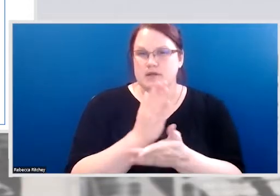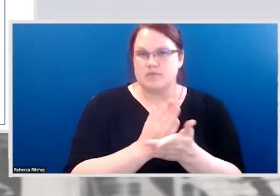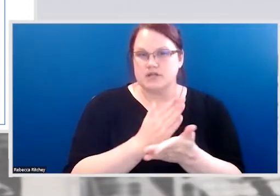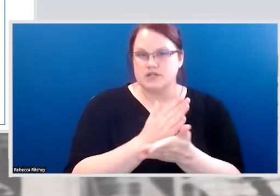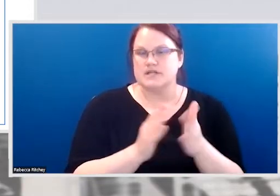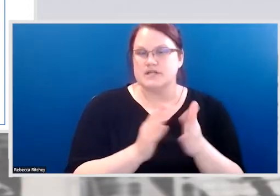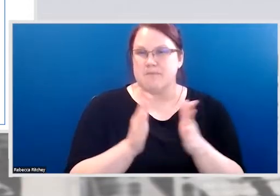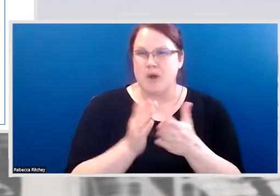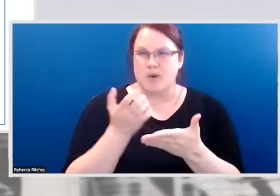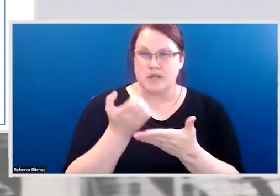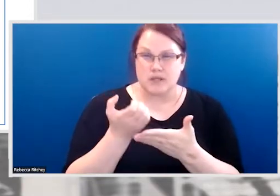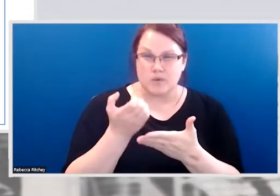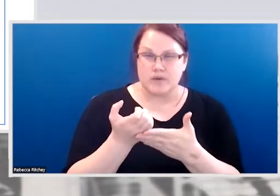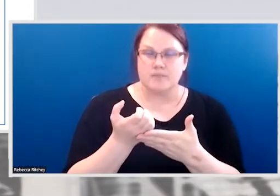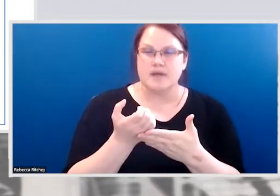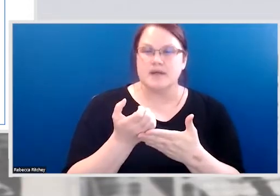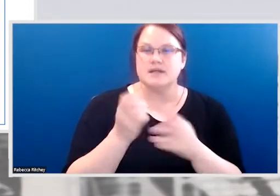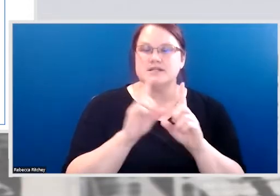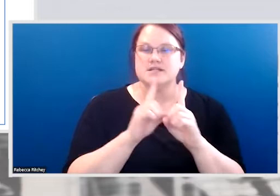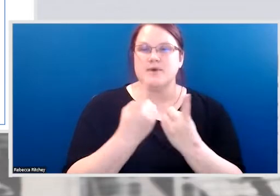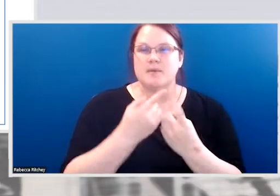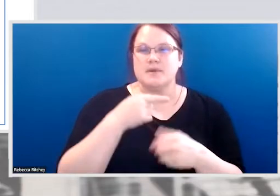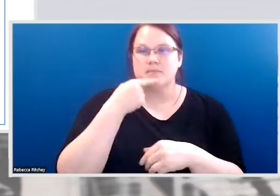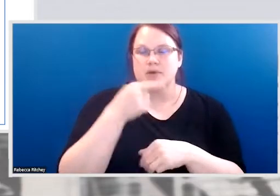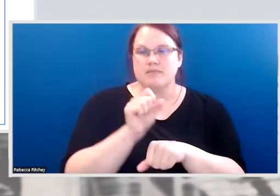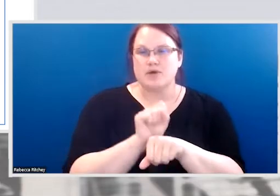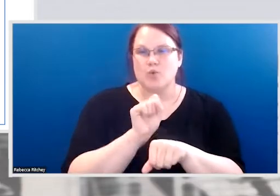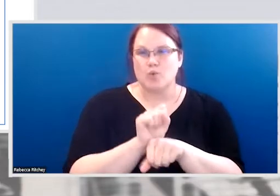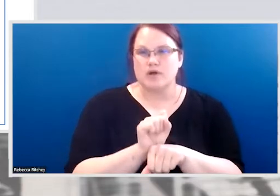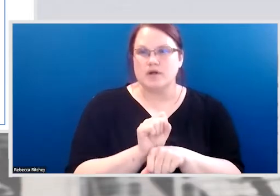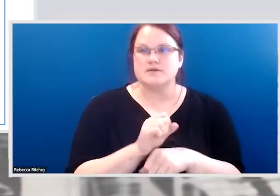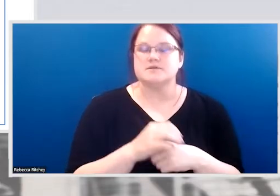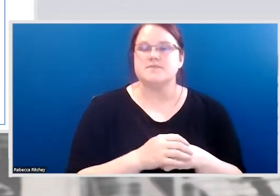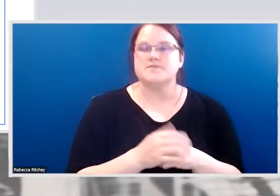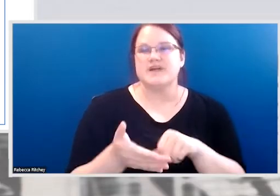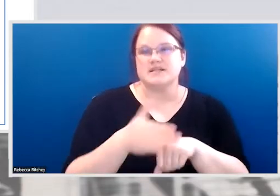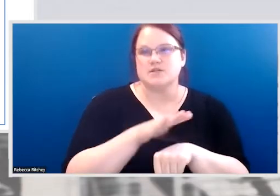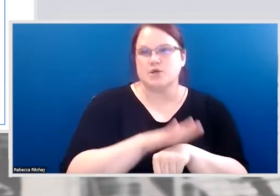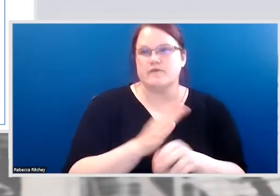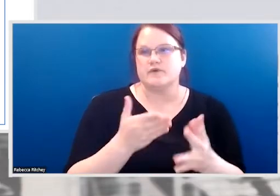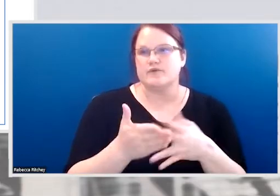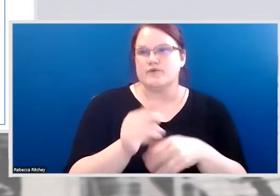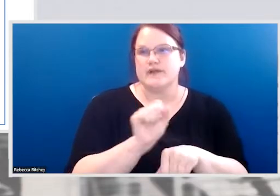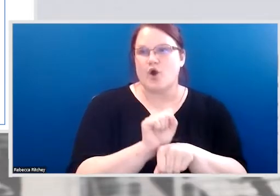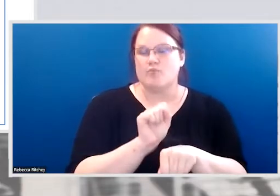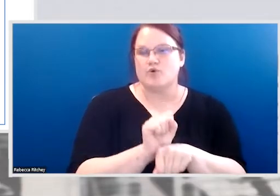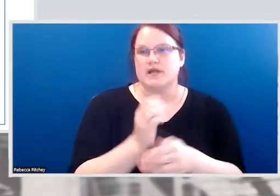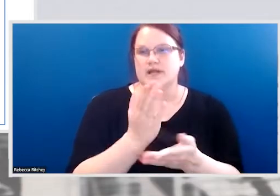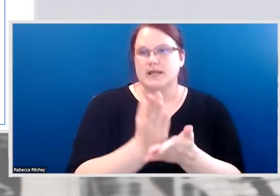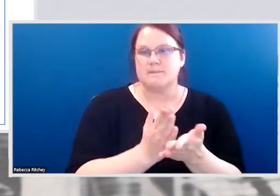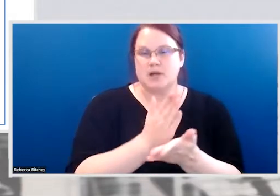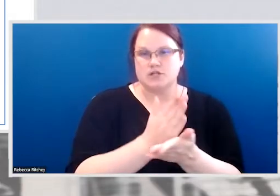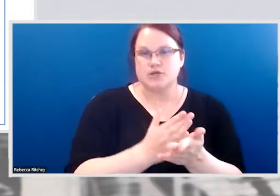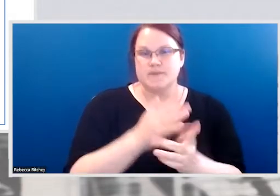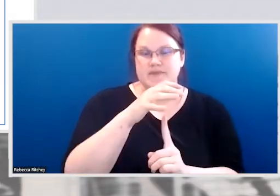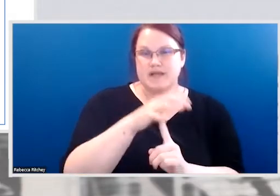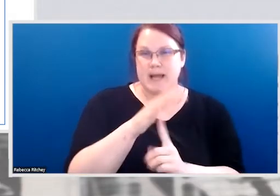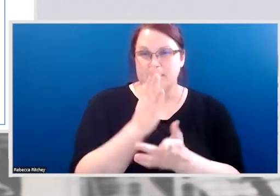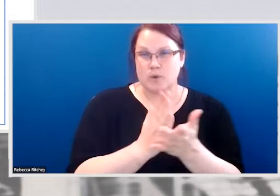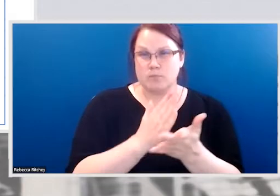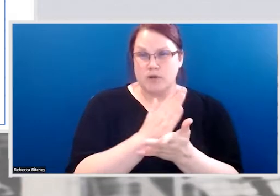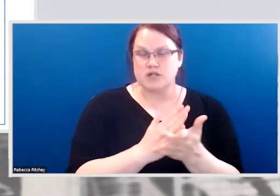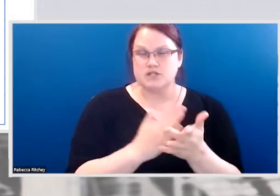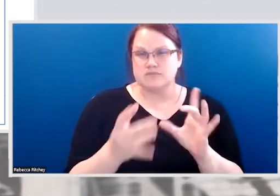maybe our Department of Public Works staff may use out in the field, that's usually covered by the operating budget. The capital budget deals a lot with the